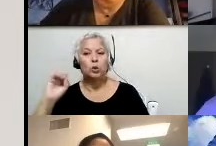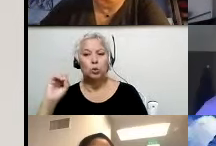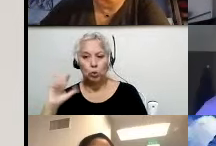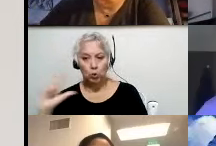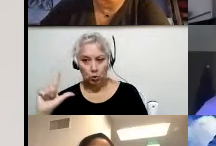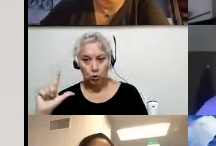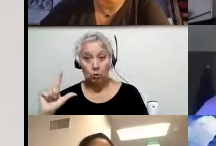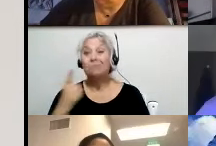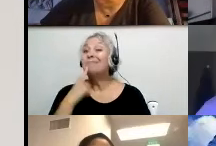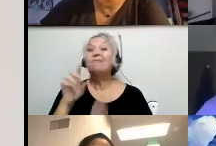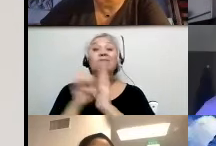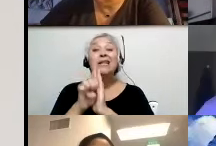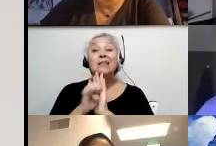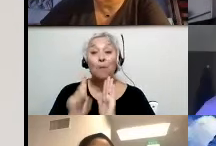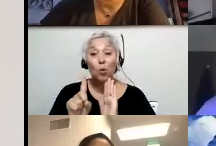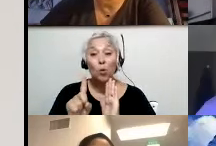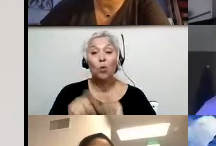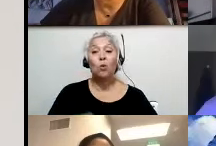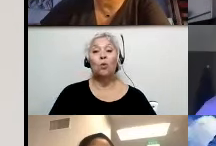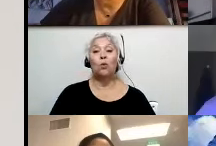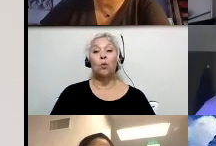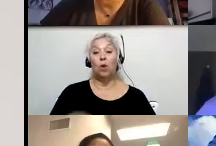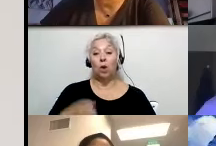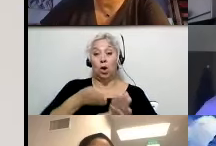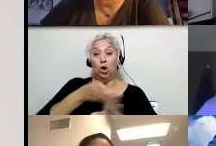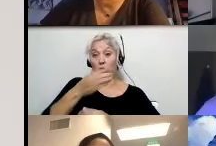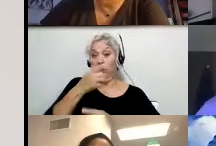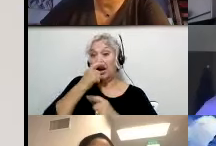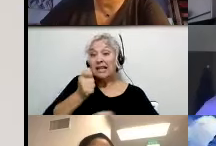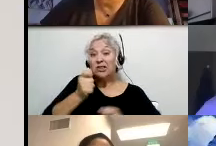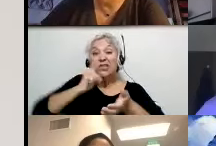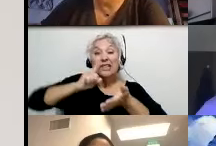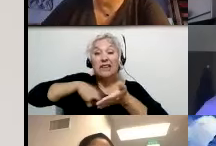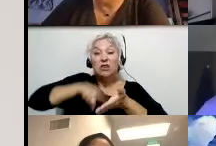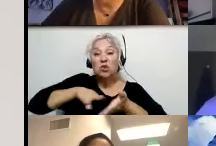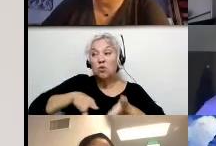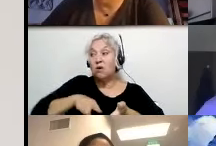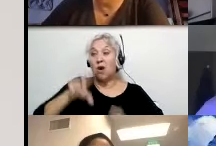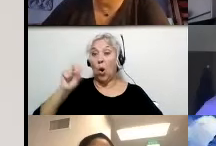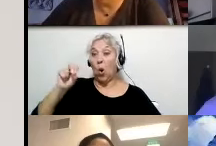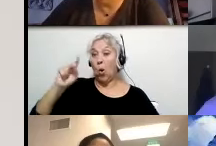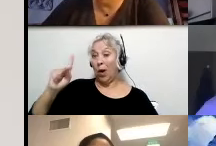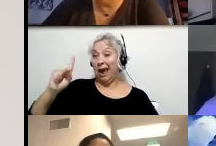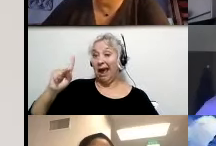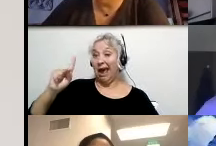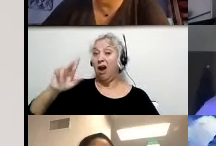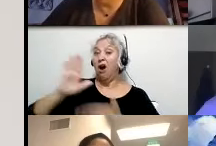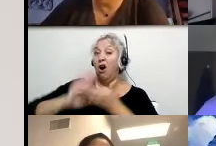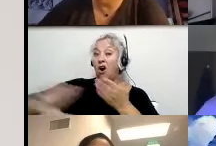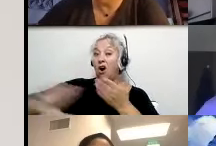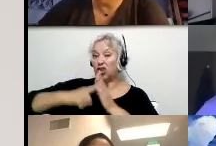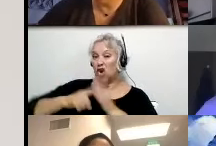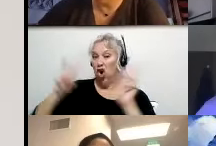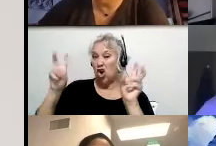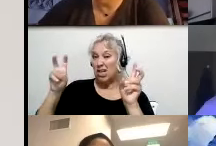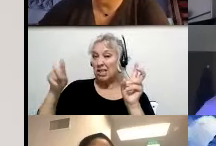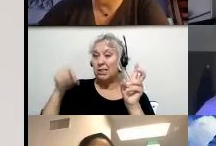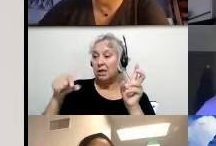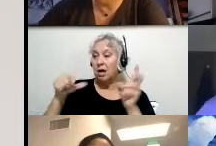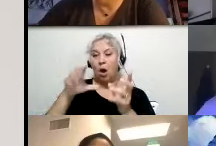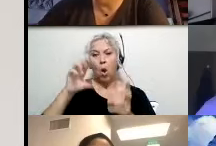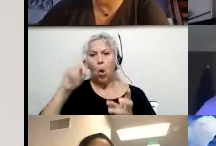So for example, the career interest inventory that's in OK College Start, and OK Career